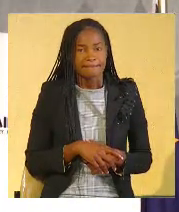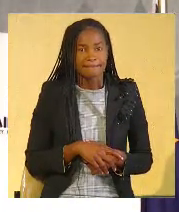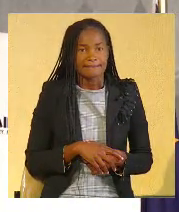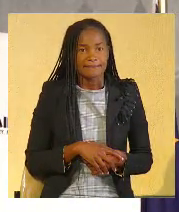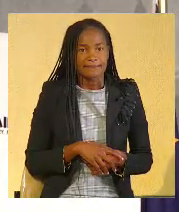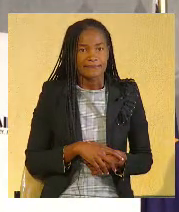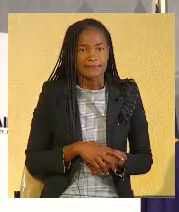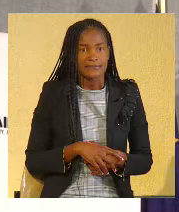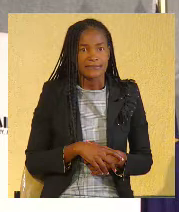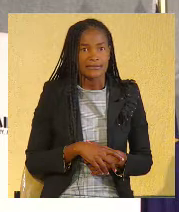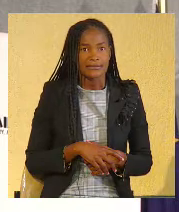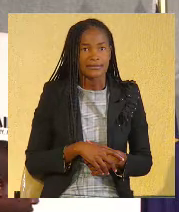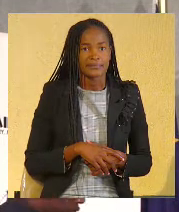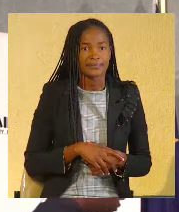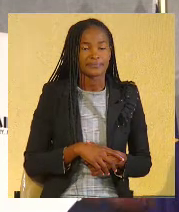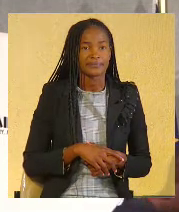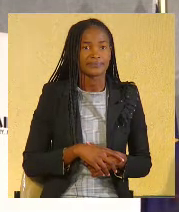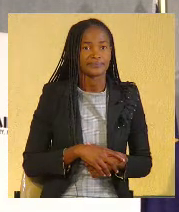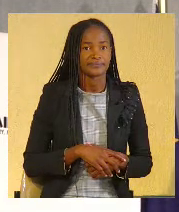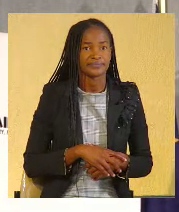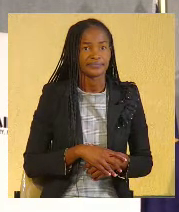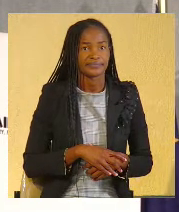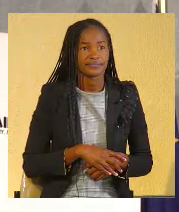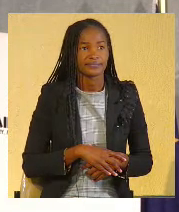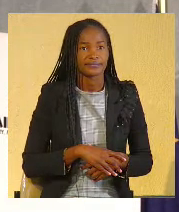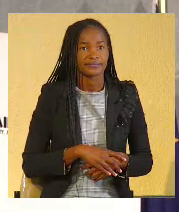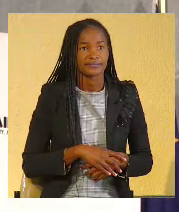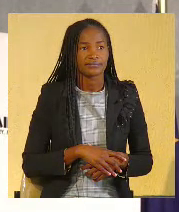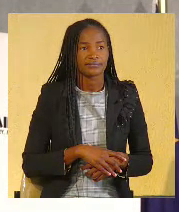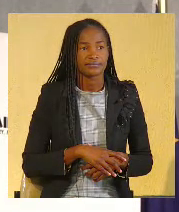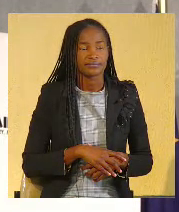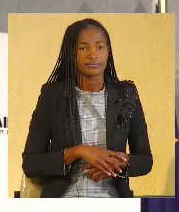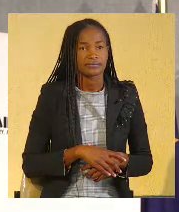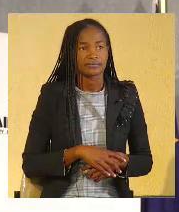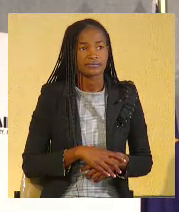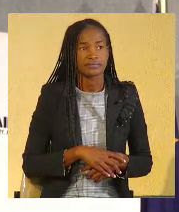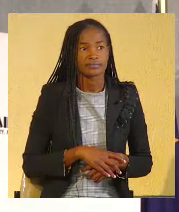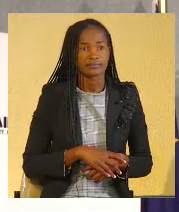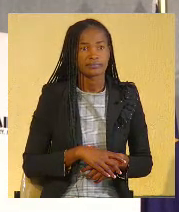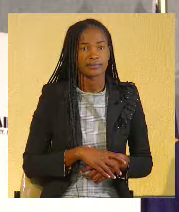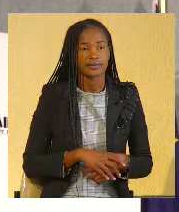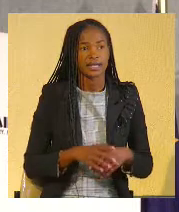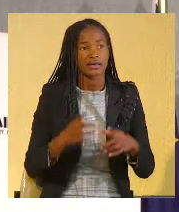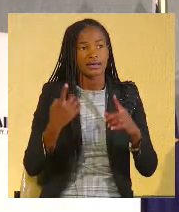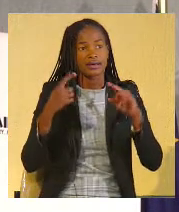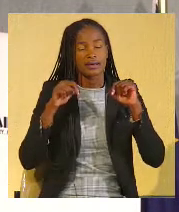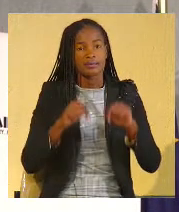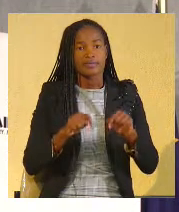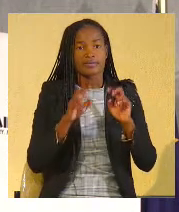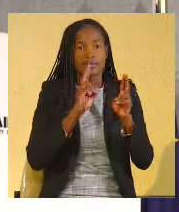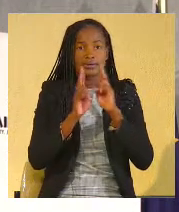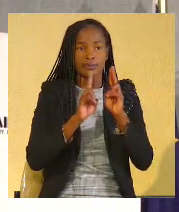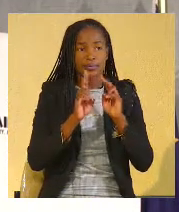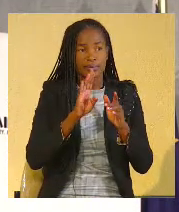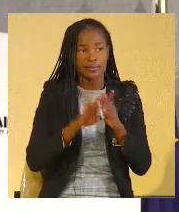of emergency during this time. I would now would like to get into the conversation around